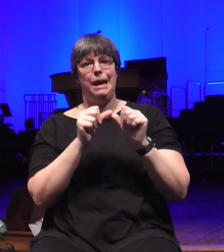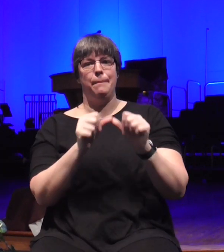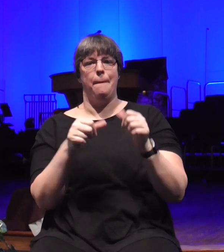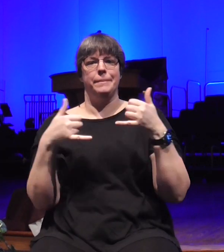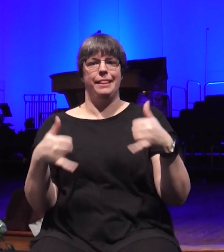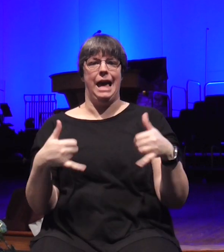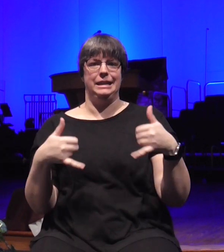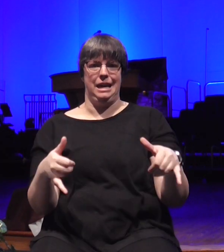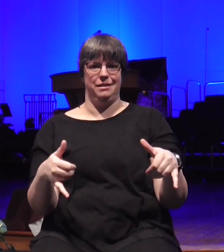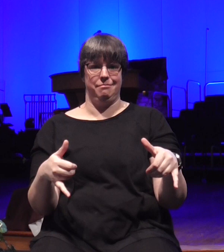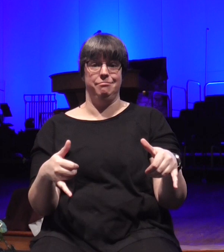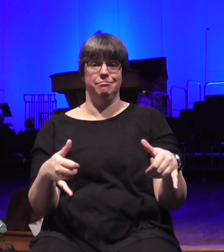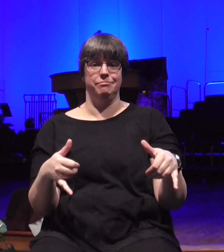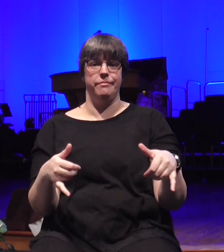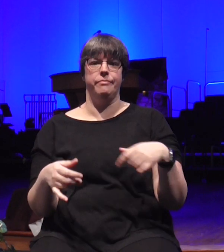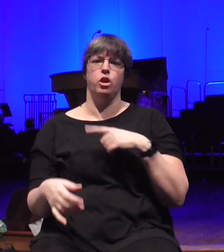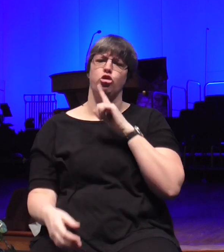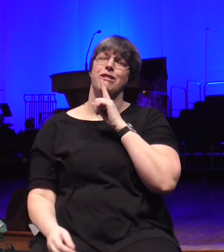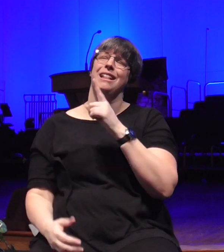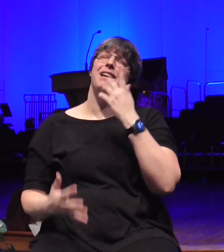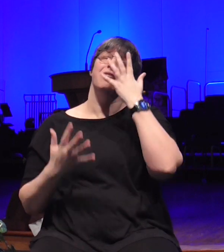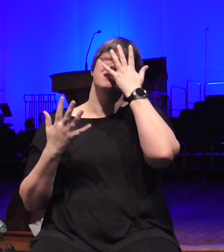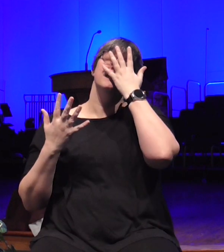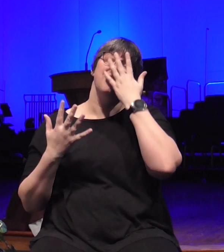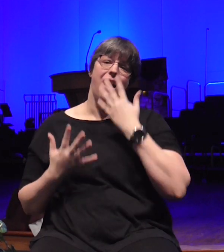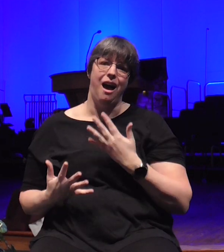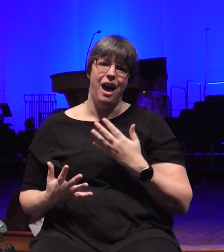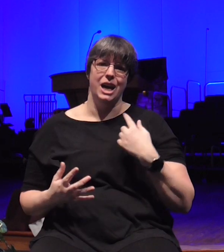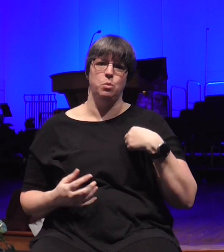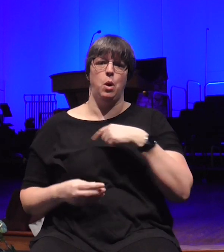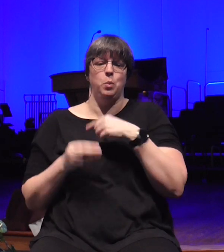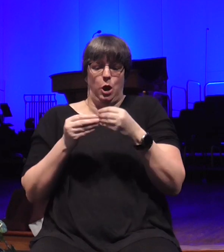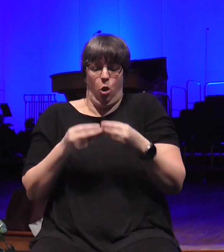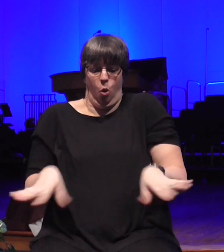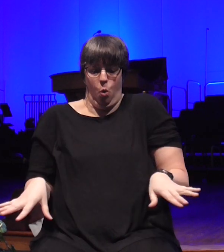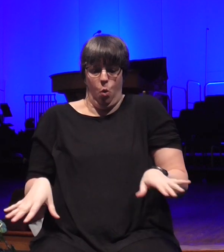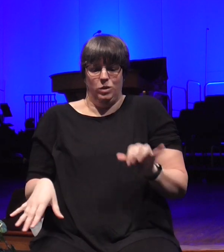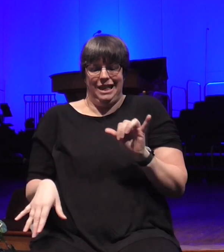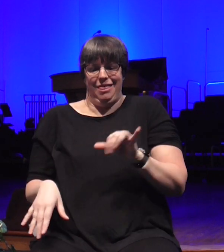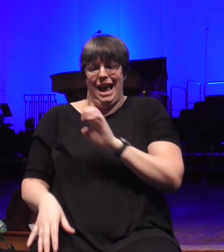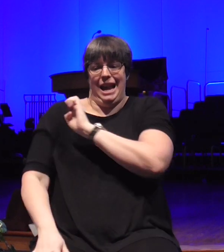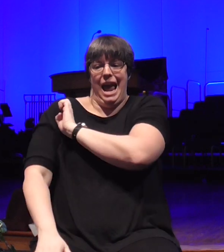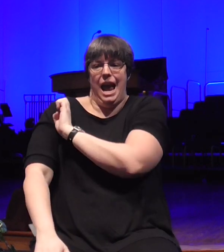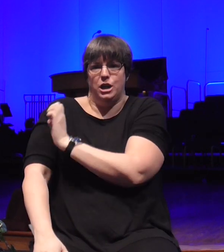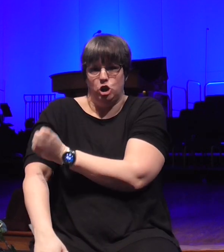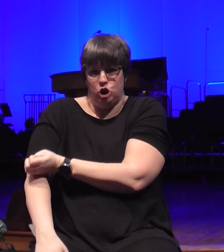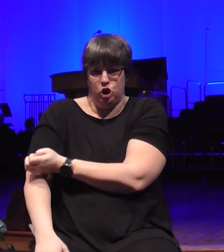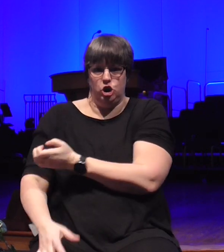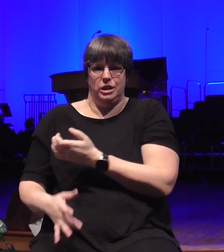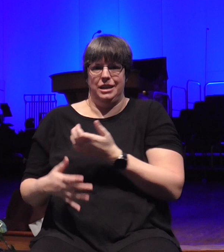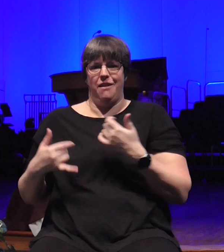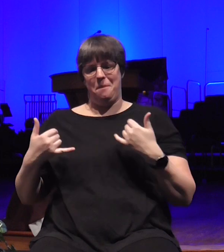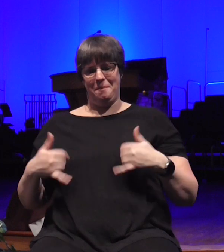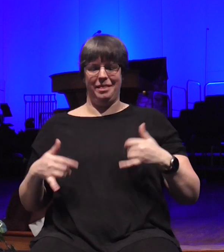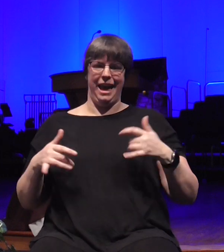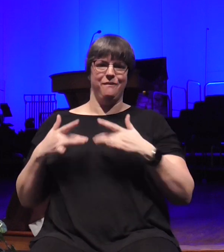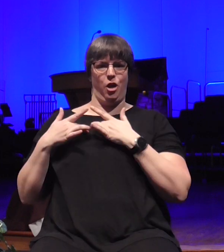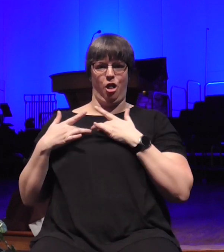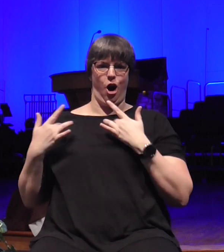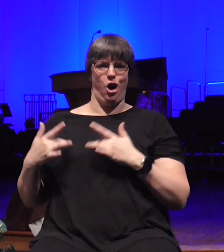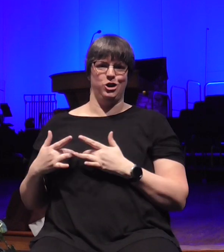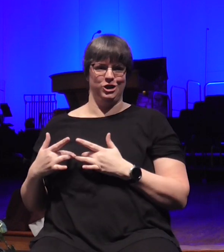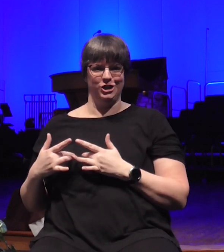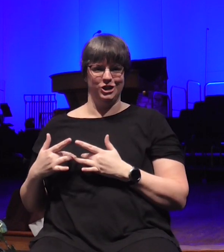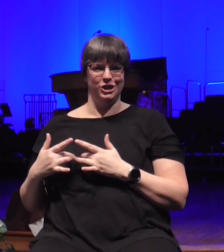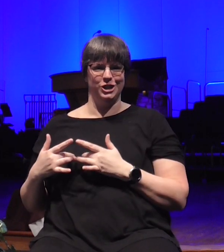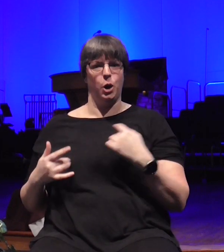how sad it is whenever we lose the wisdom of a playful heart in our life, the energy of a playful heart. I mean,